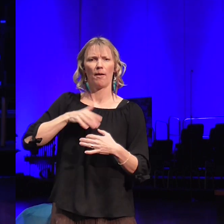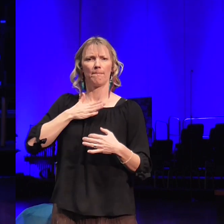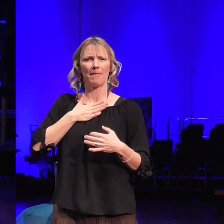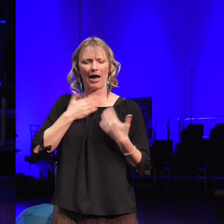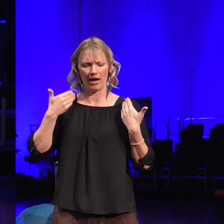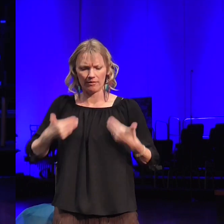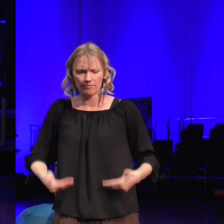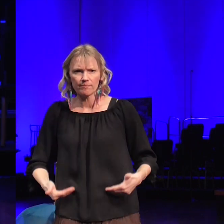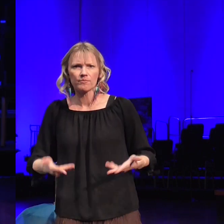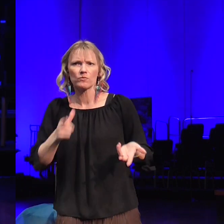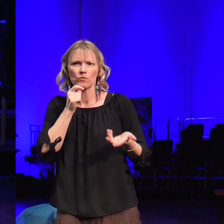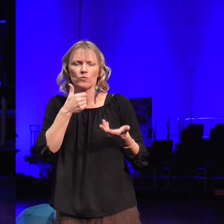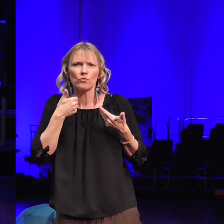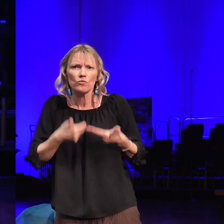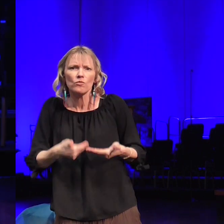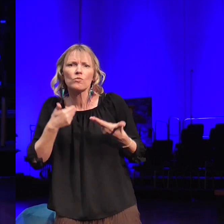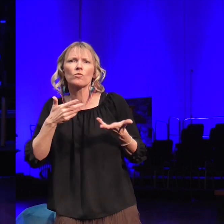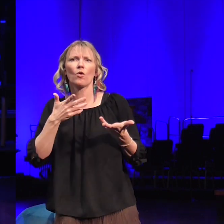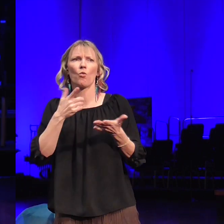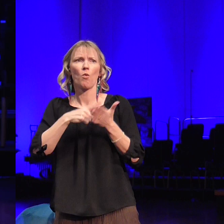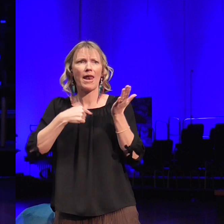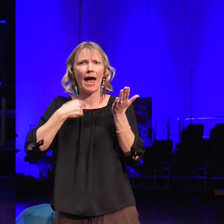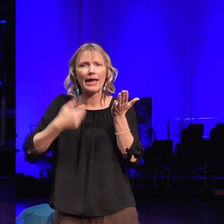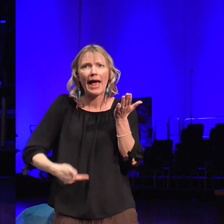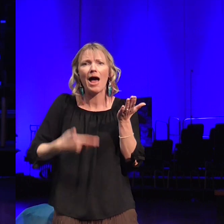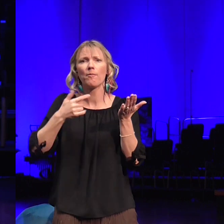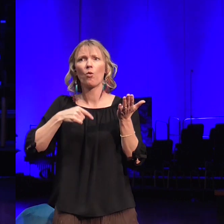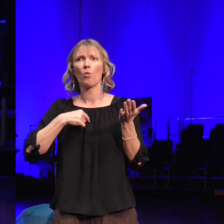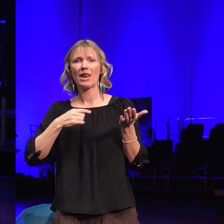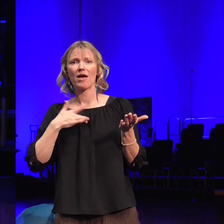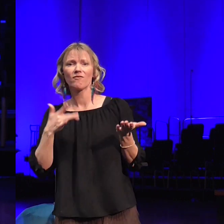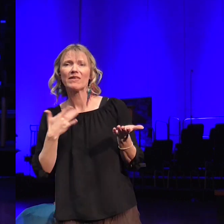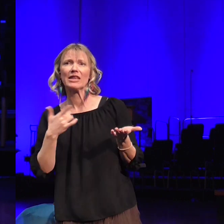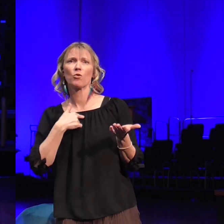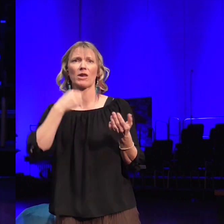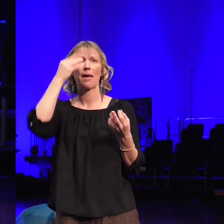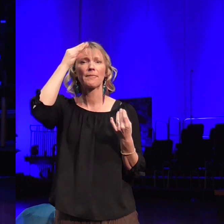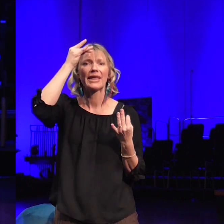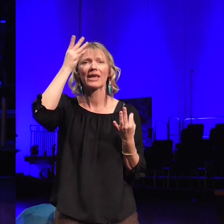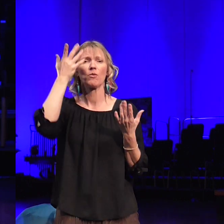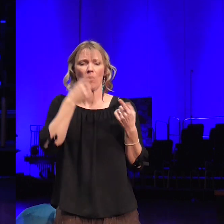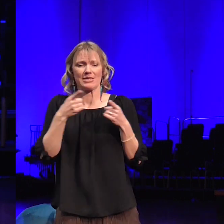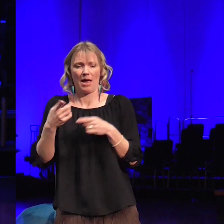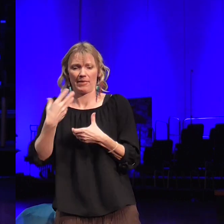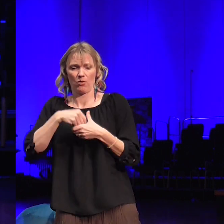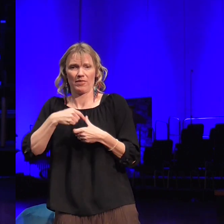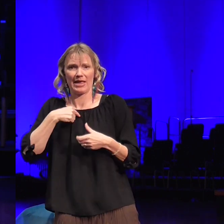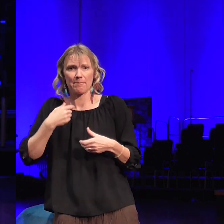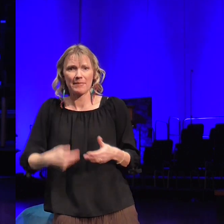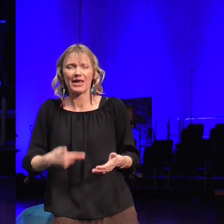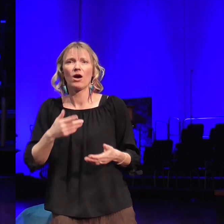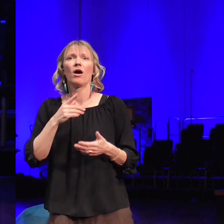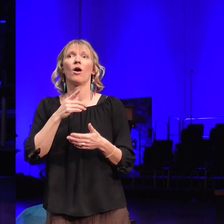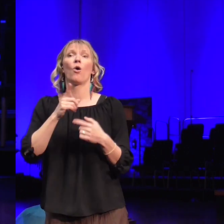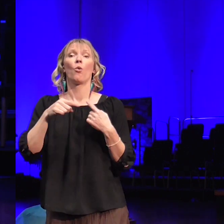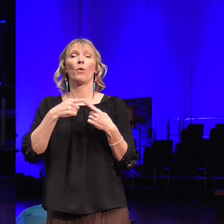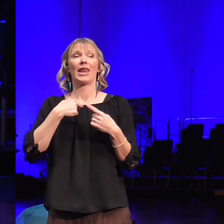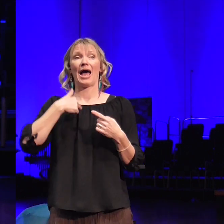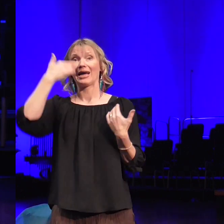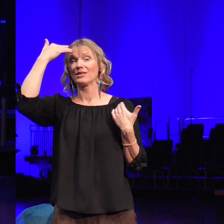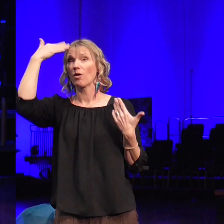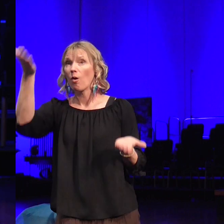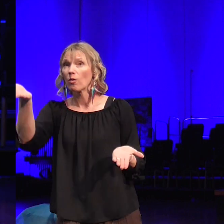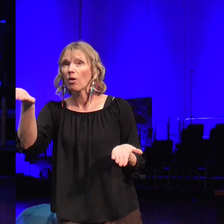be in denial about who and what I am or what I'm feeling or what I'm thinking or what's going on inside of me. And when I don't know, I can use that